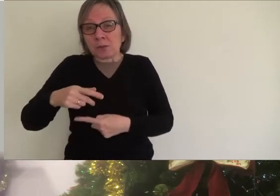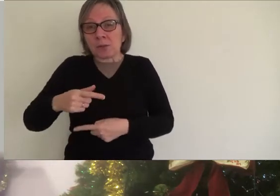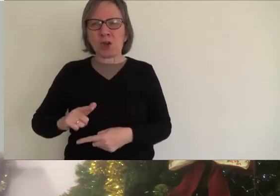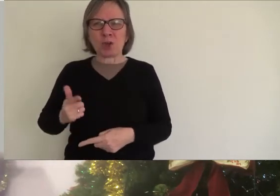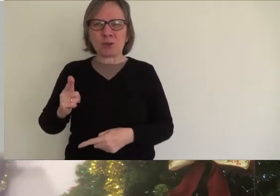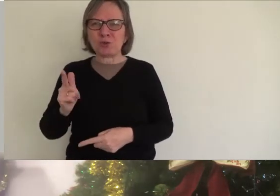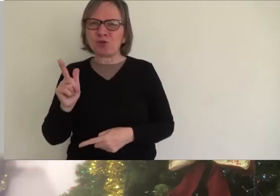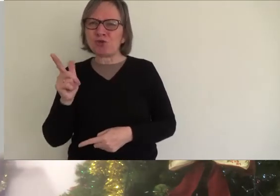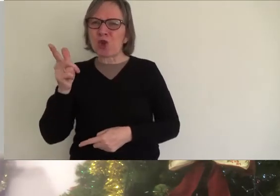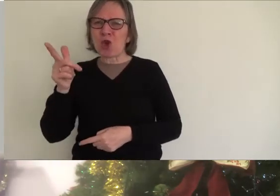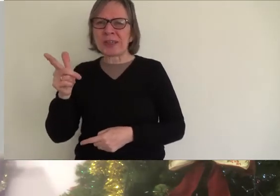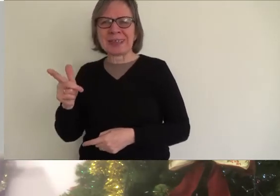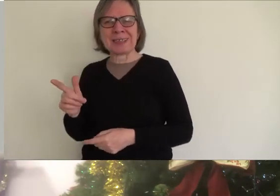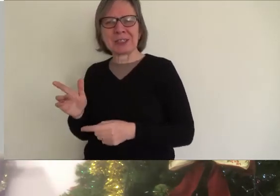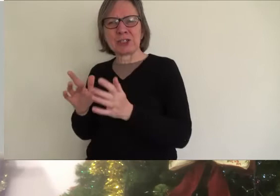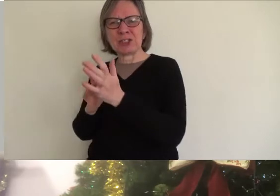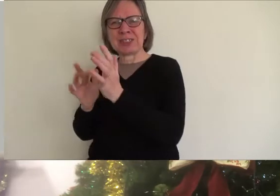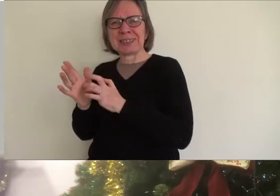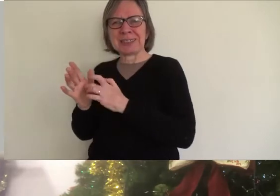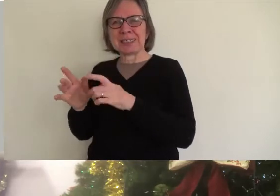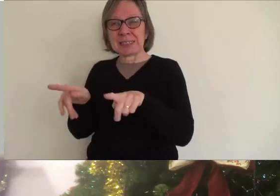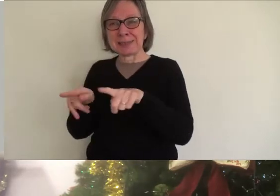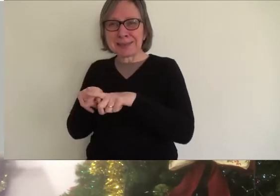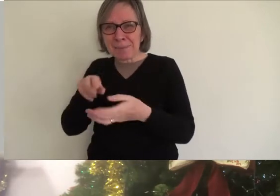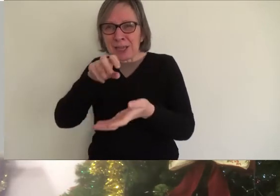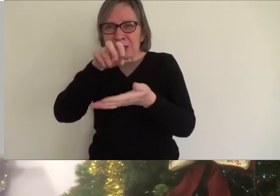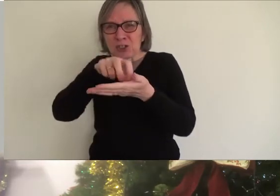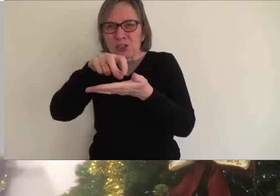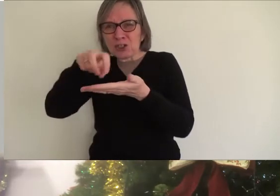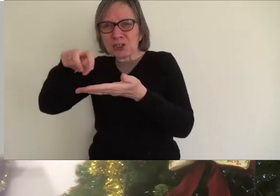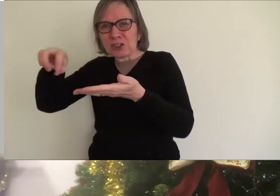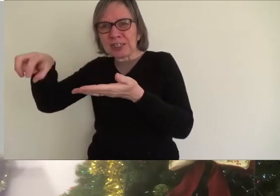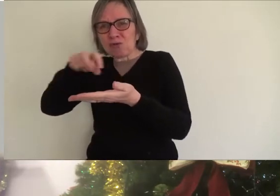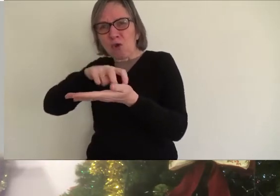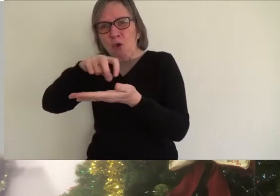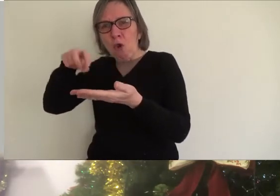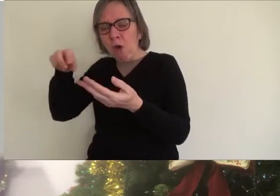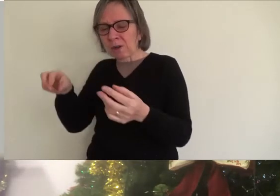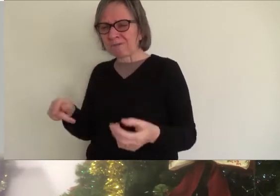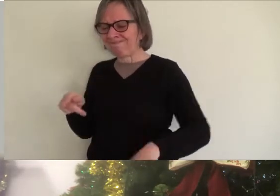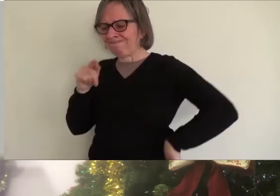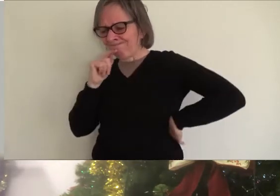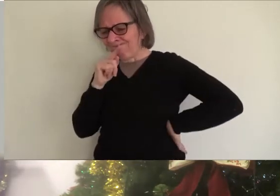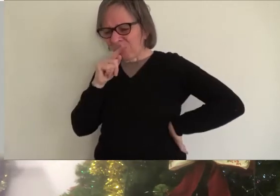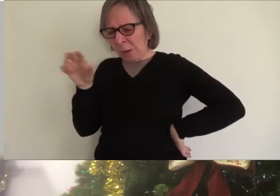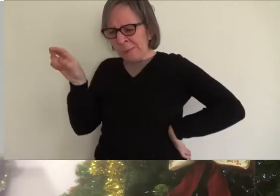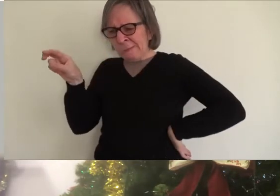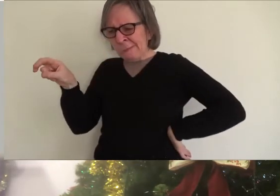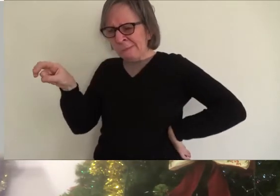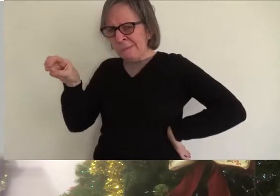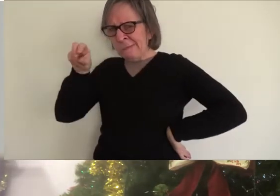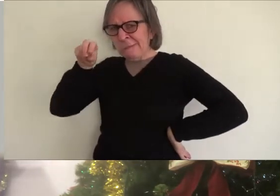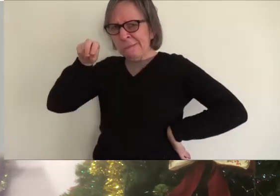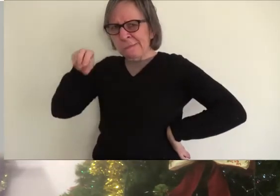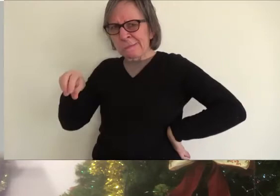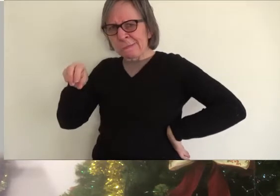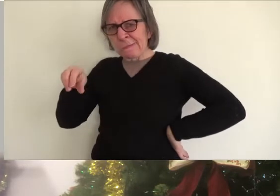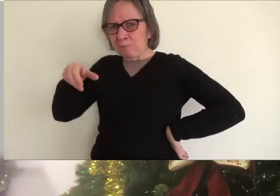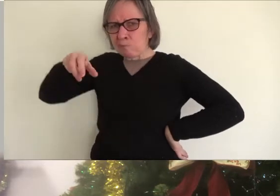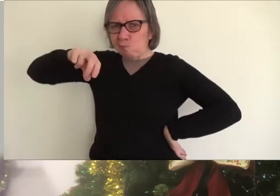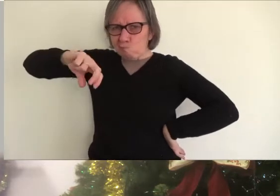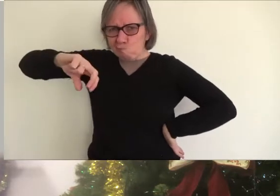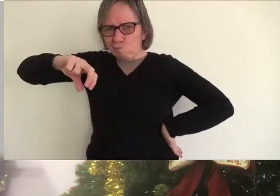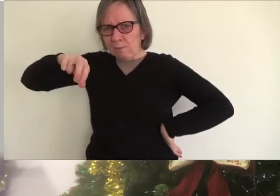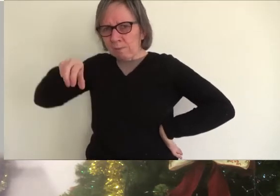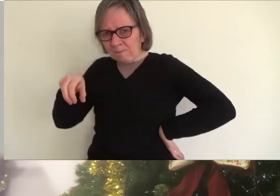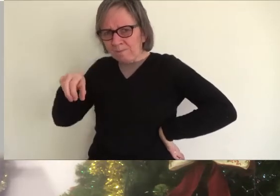like a jigsaw. I like doing jigsaw puzzles. You know, when you look at the pieces, sometimes you try and fit each piece to get it to go and